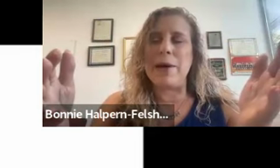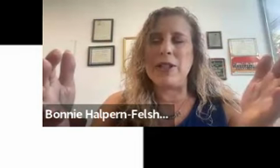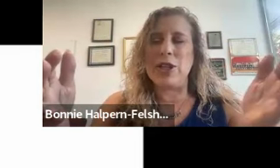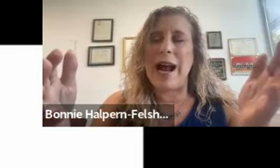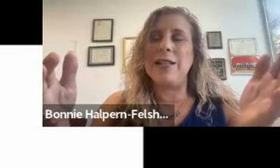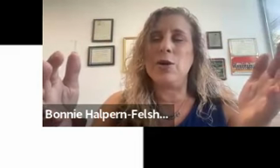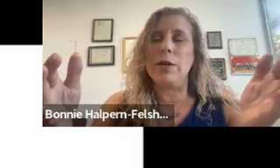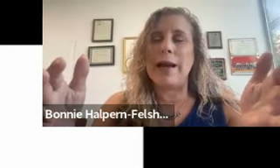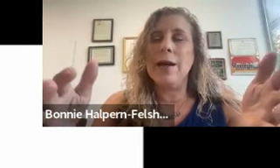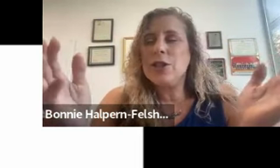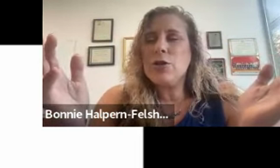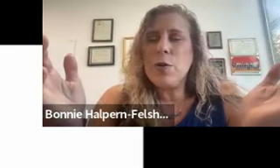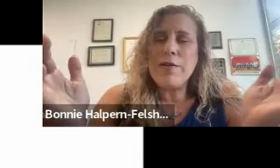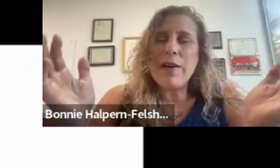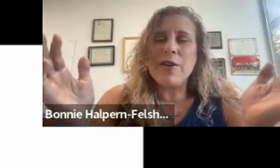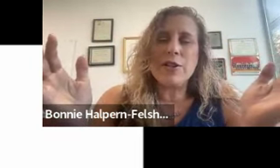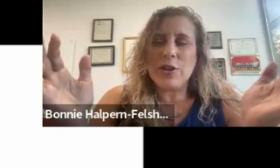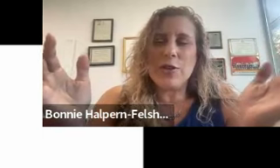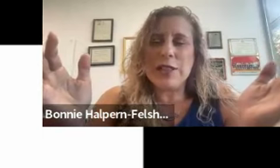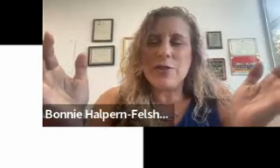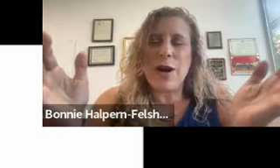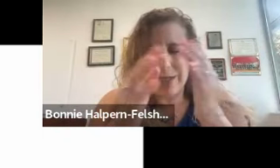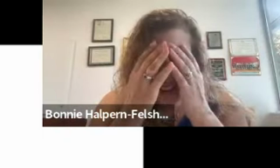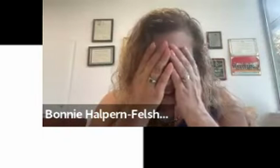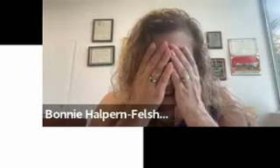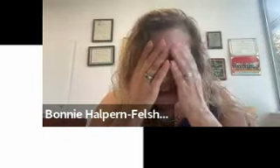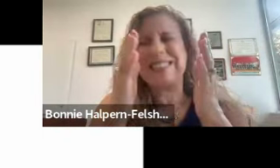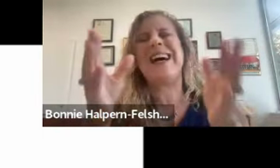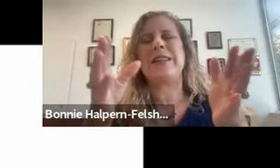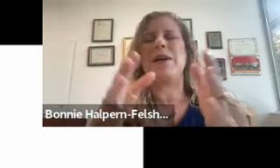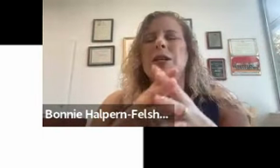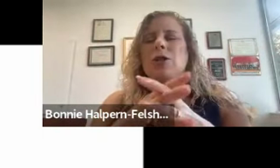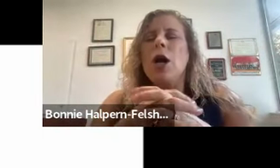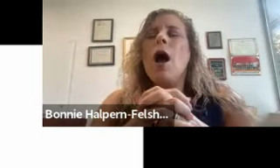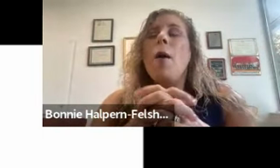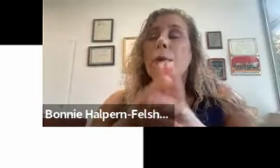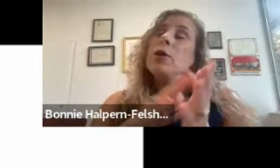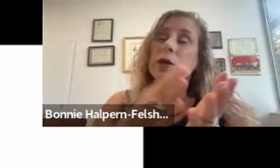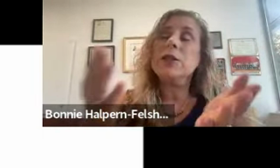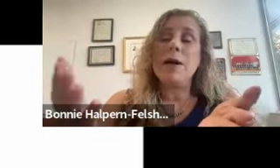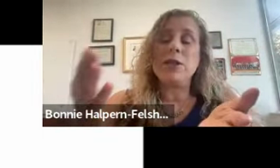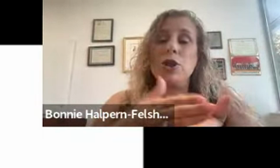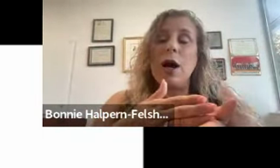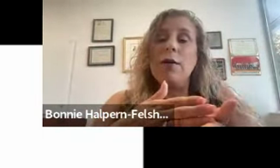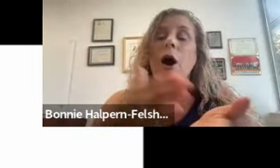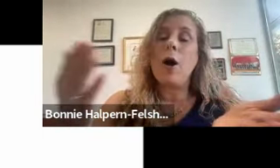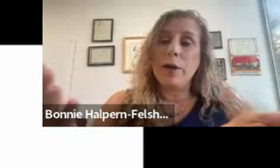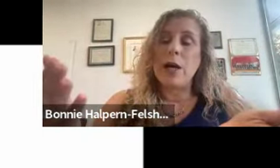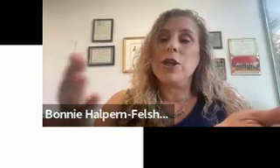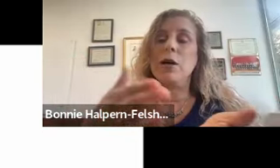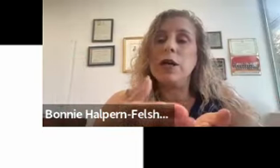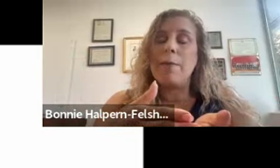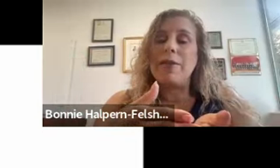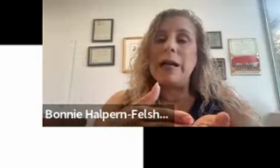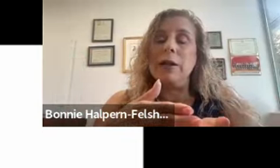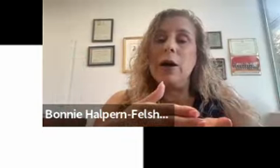kids got that message in high school, like, just turn 25 and you could start using drugs. I'm like, no, that's not the message. But there is the message of harm